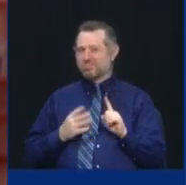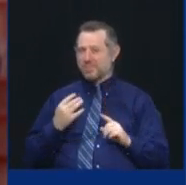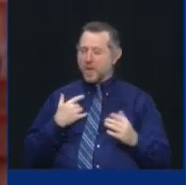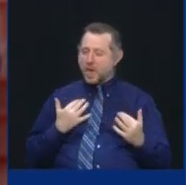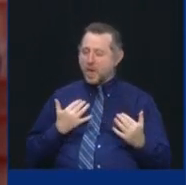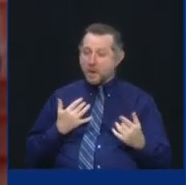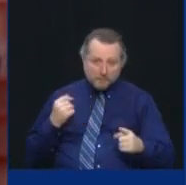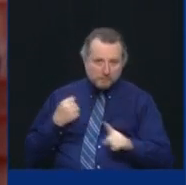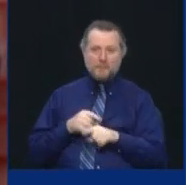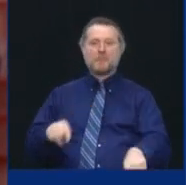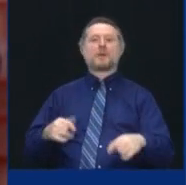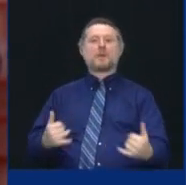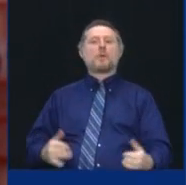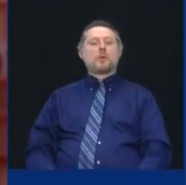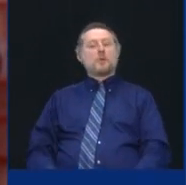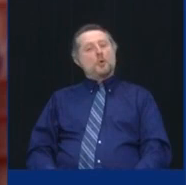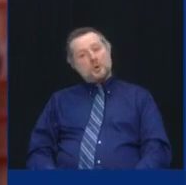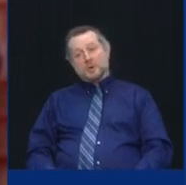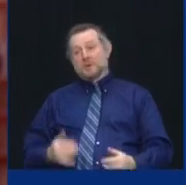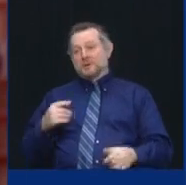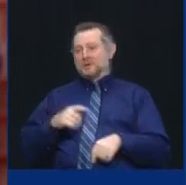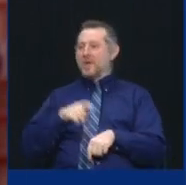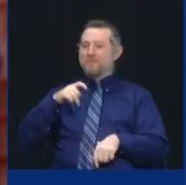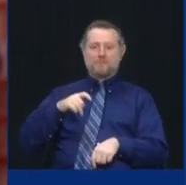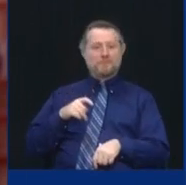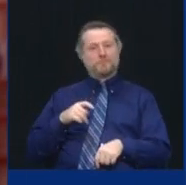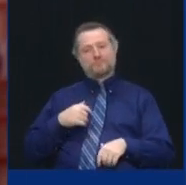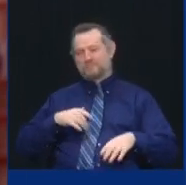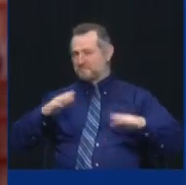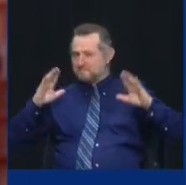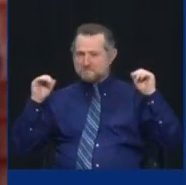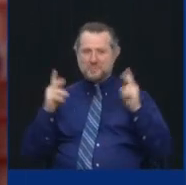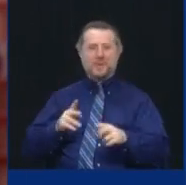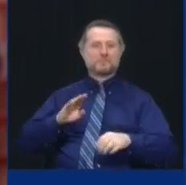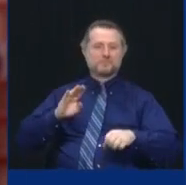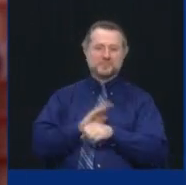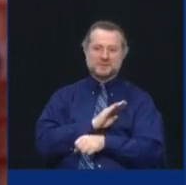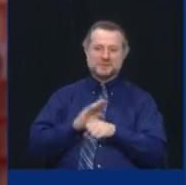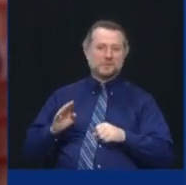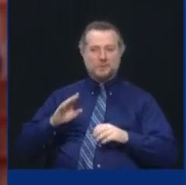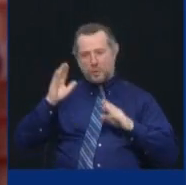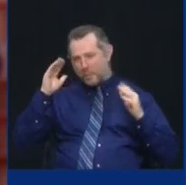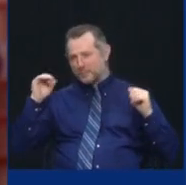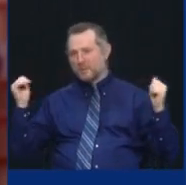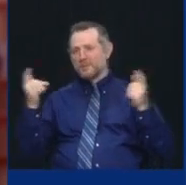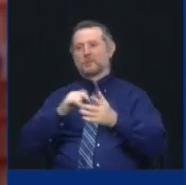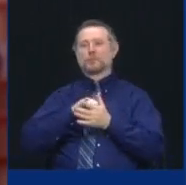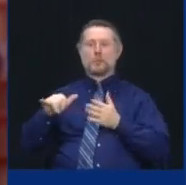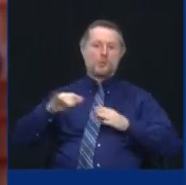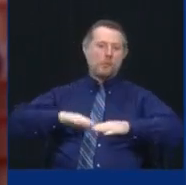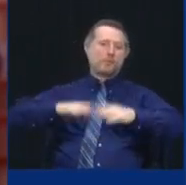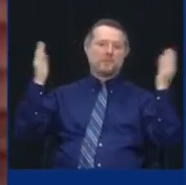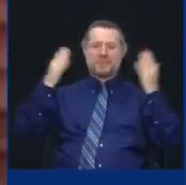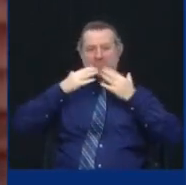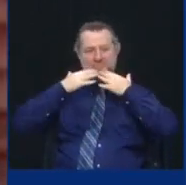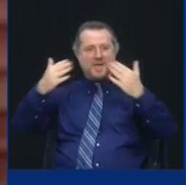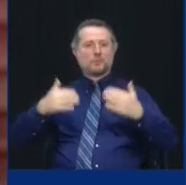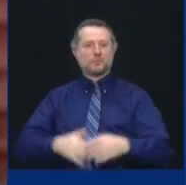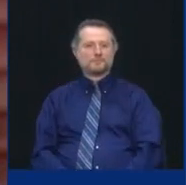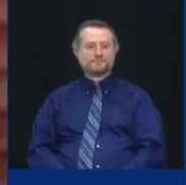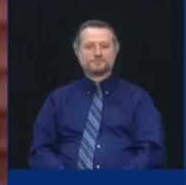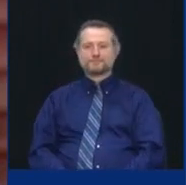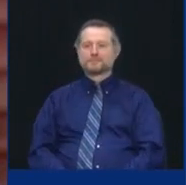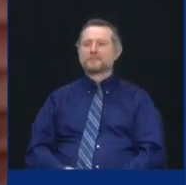This marks the moment when we start getting back to business, and hopefully all of New York gets back to business. Thank you.